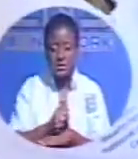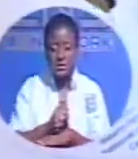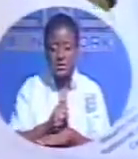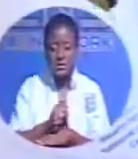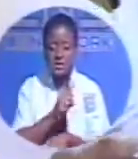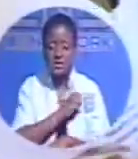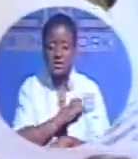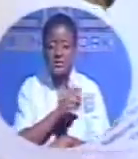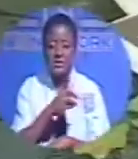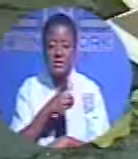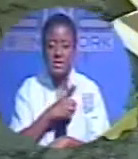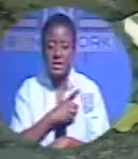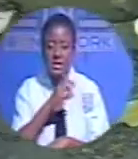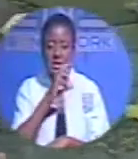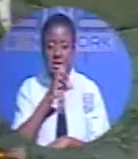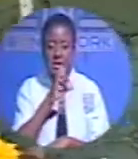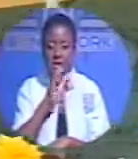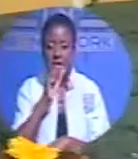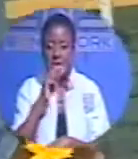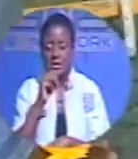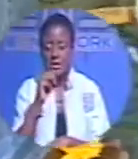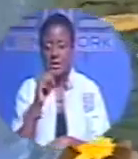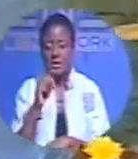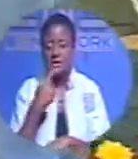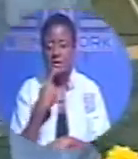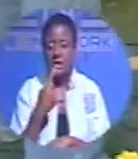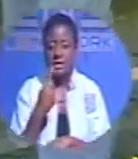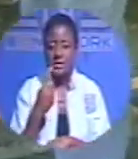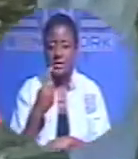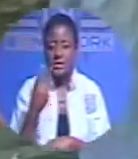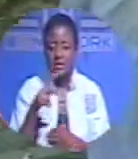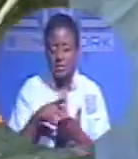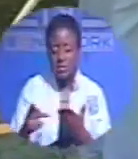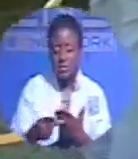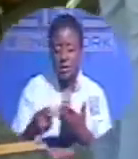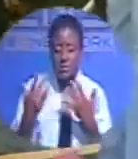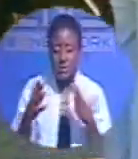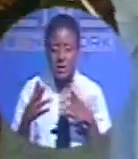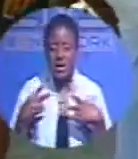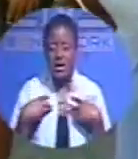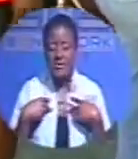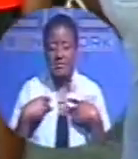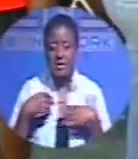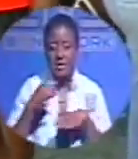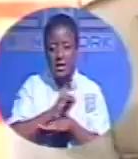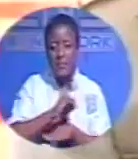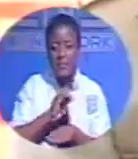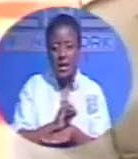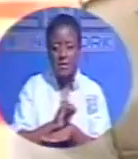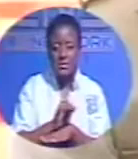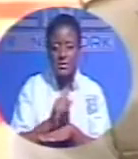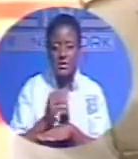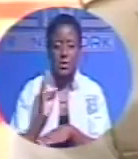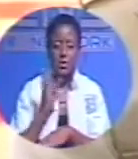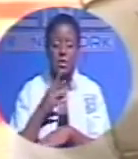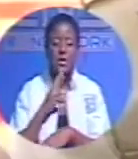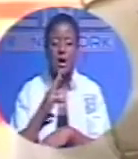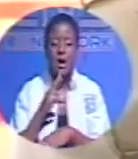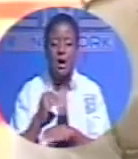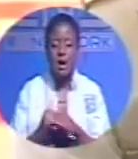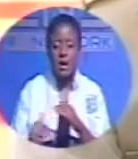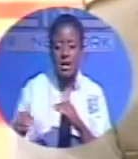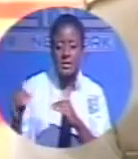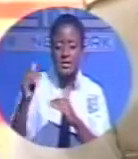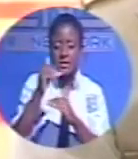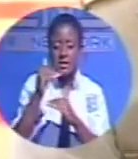Richardson, says Urban Renewal 2.0 is already having an impact. We are exceeding the expectations because the